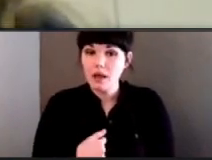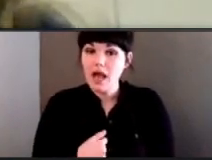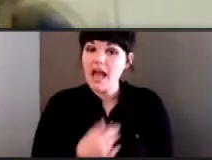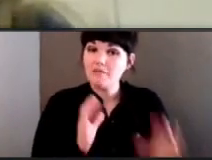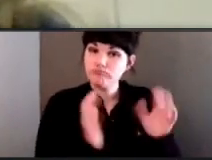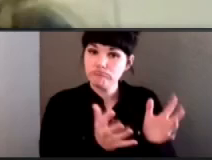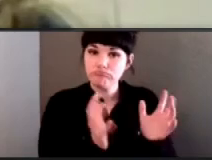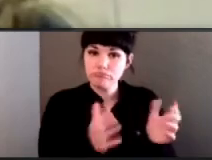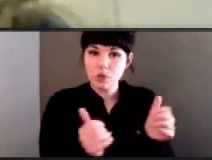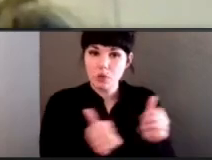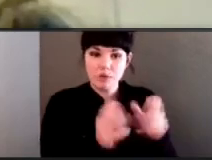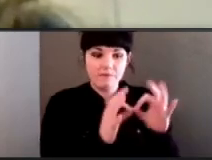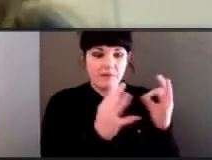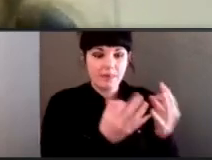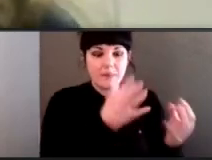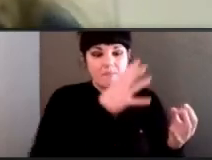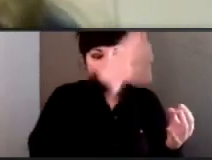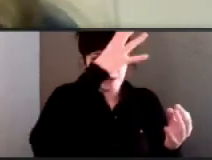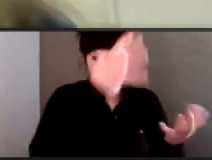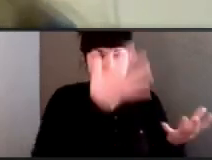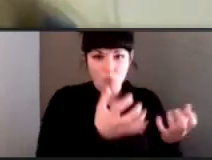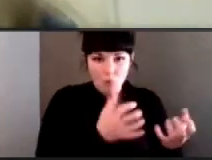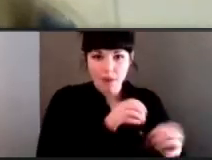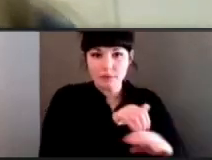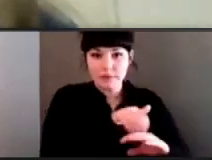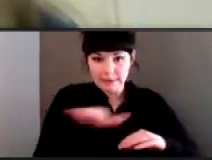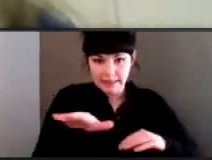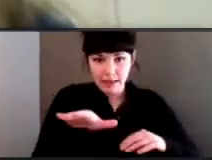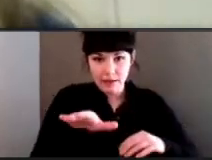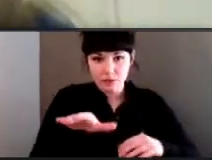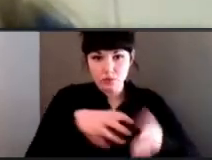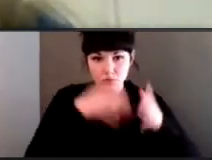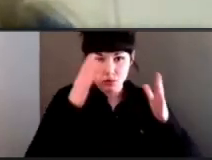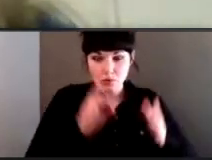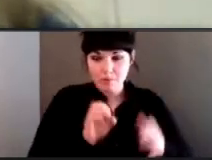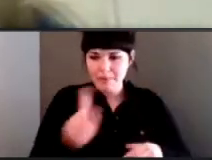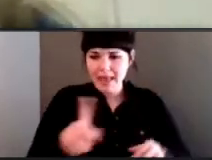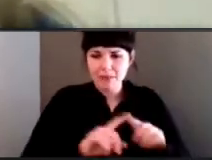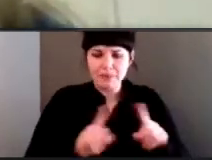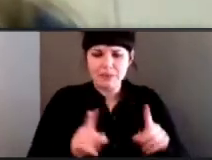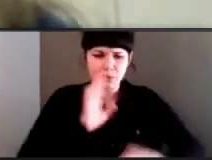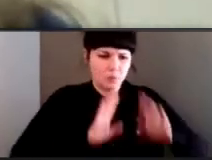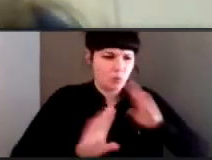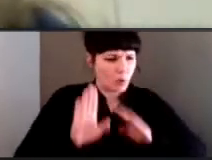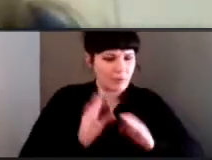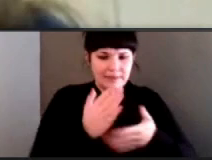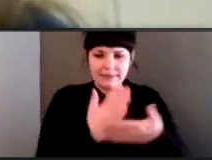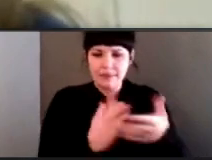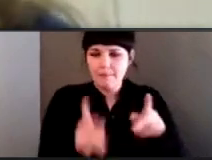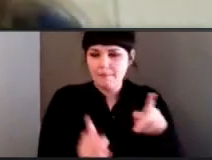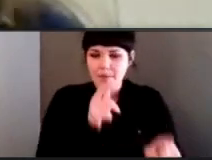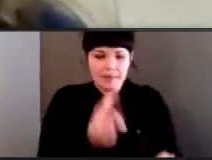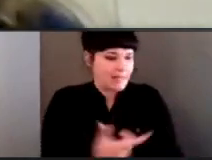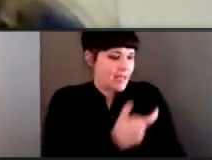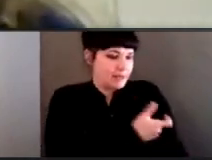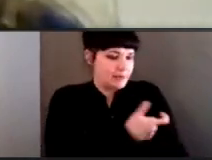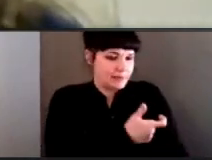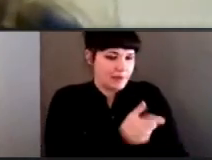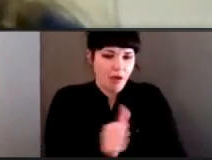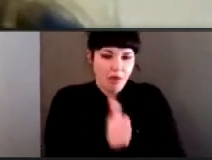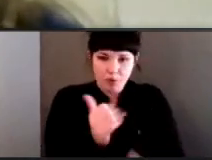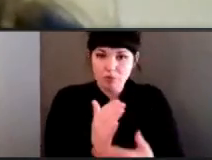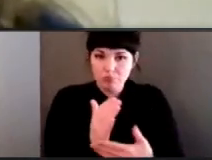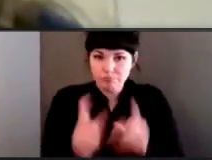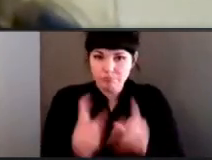vaccinated and who isn't. And another person said, and I think this actually gets at this person's comment, is